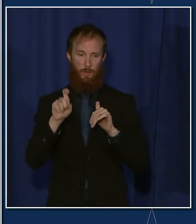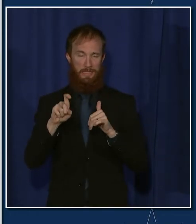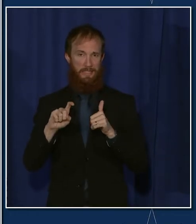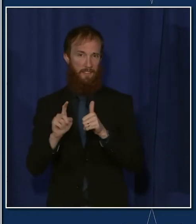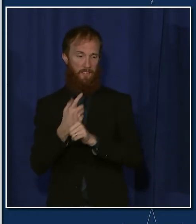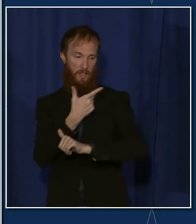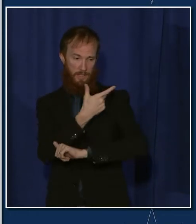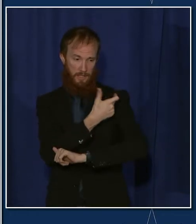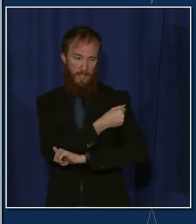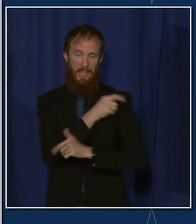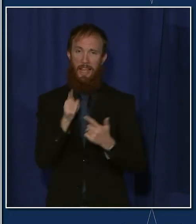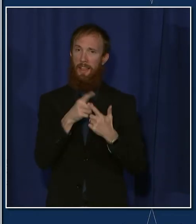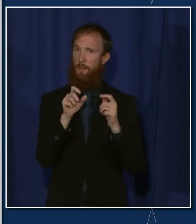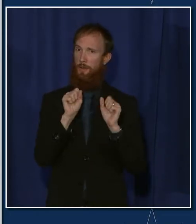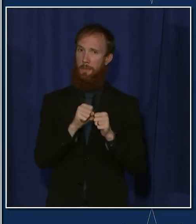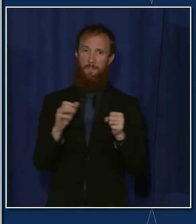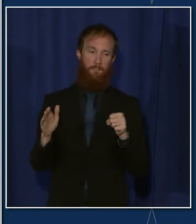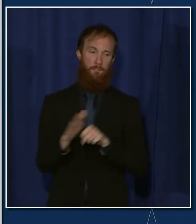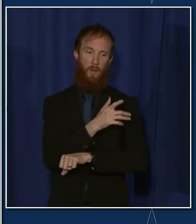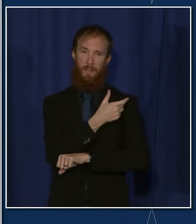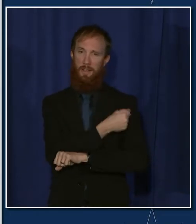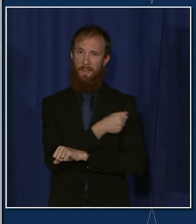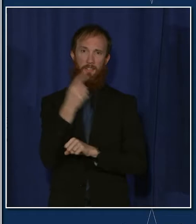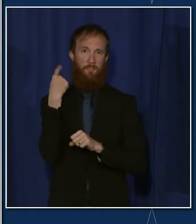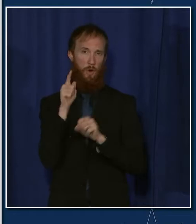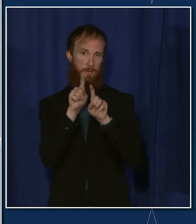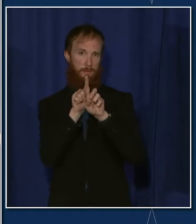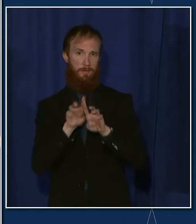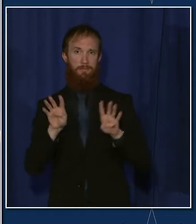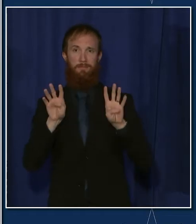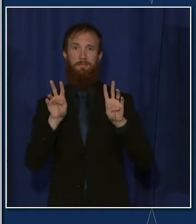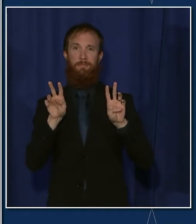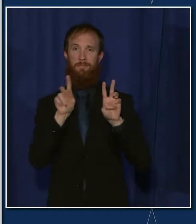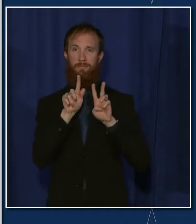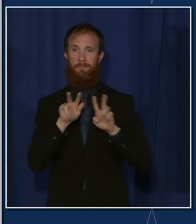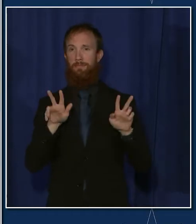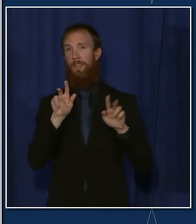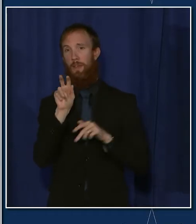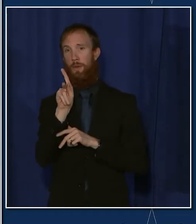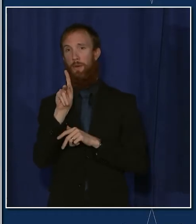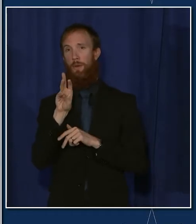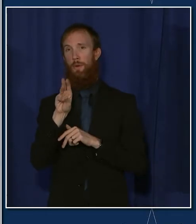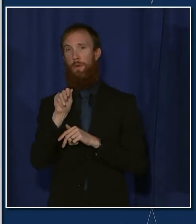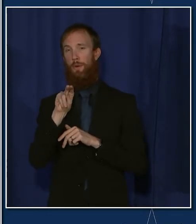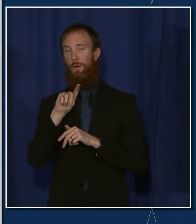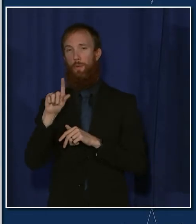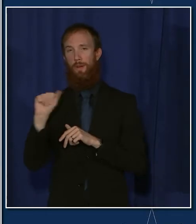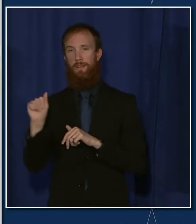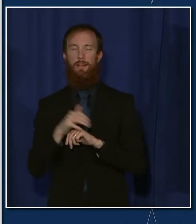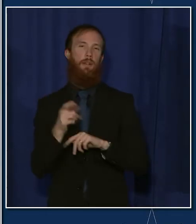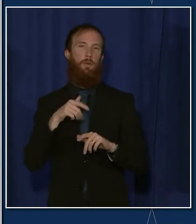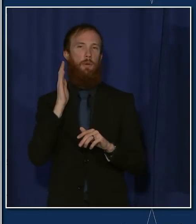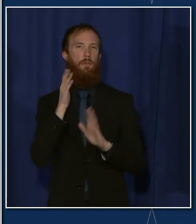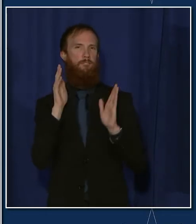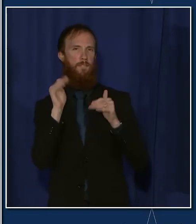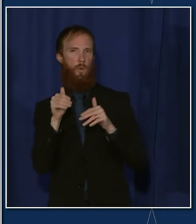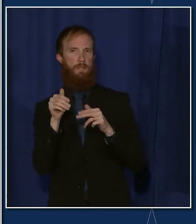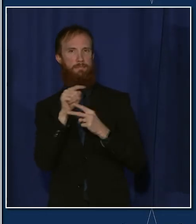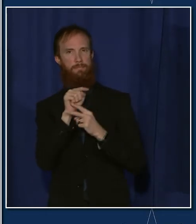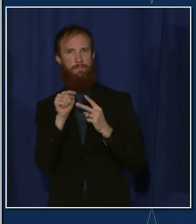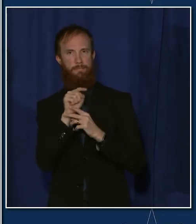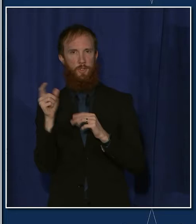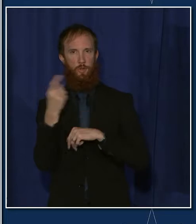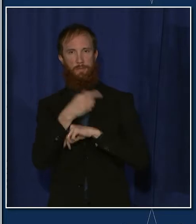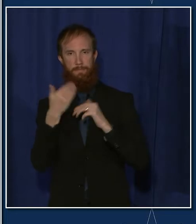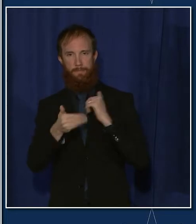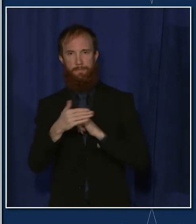vaccinated in time for Kwanzaa, and as you know, we're going to continue to really focus on these dates ahead. But now is the time as the holidays are